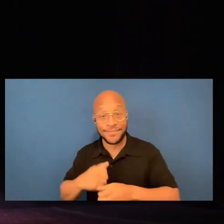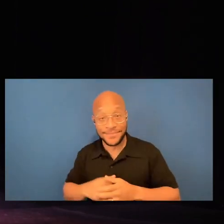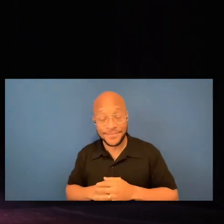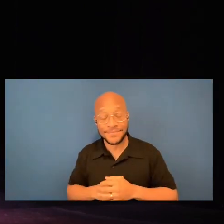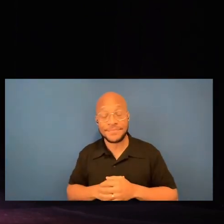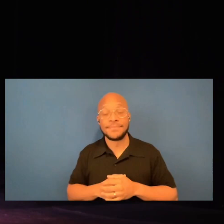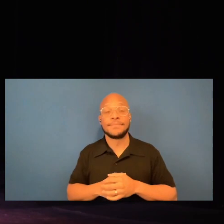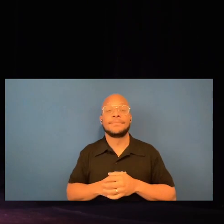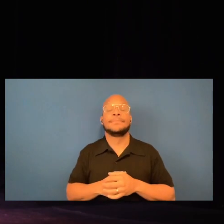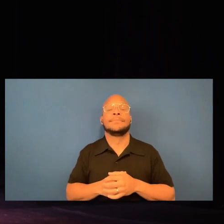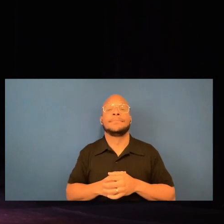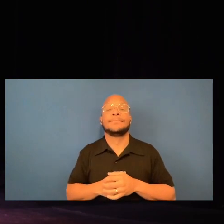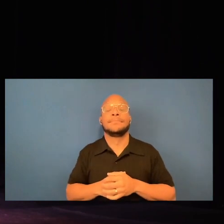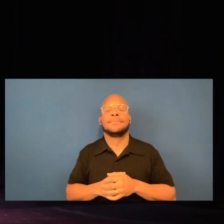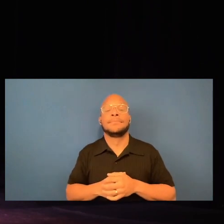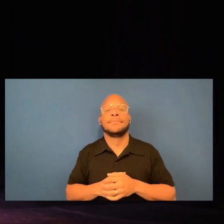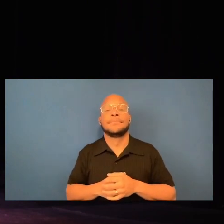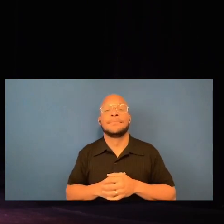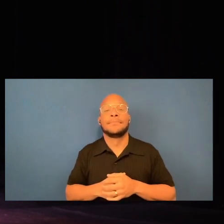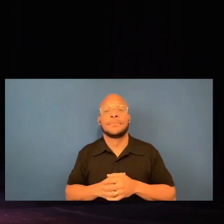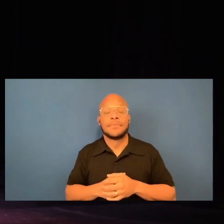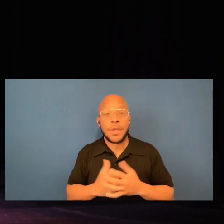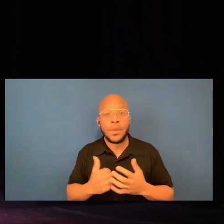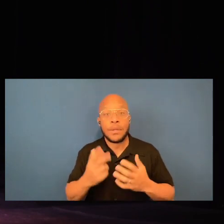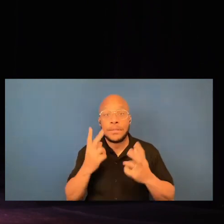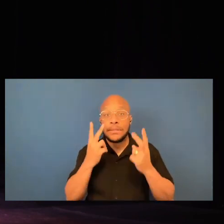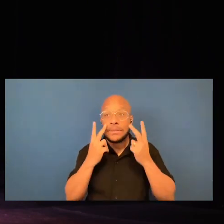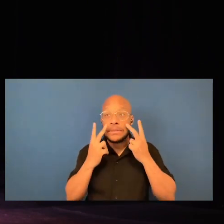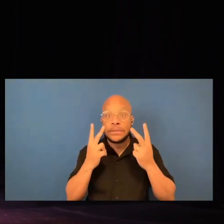and utterly existential crisis of global warming,